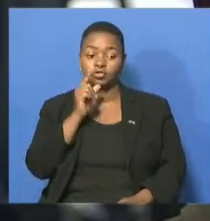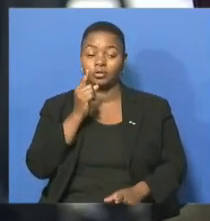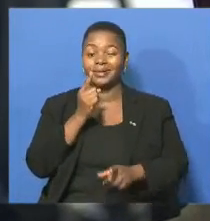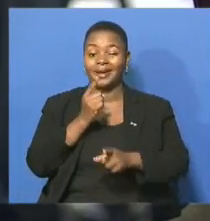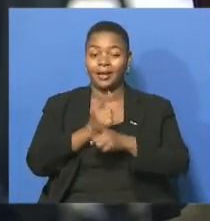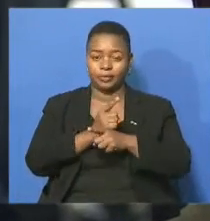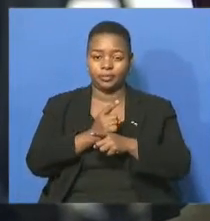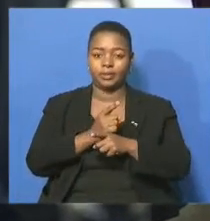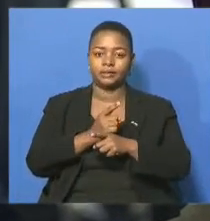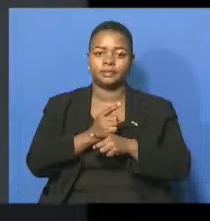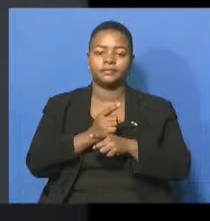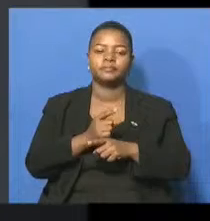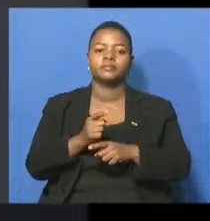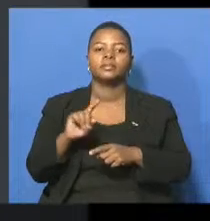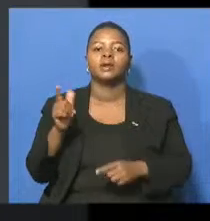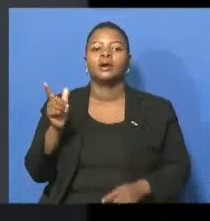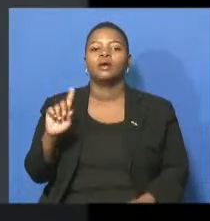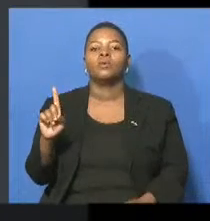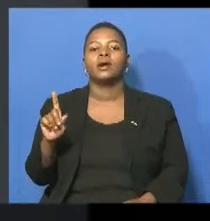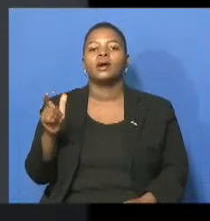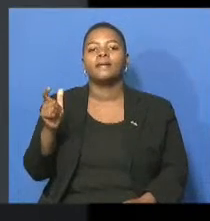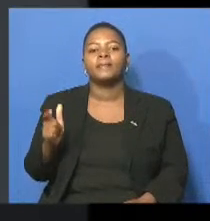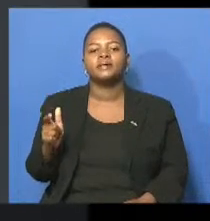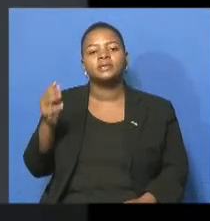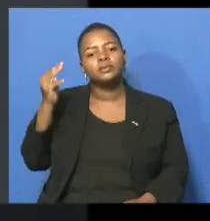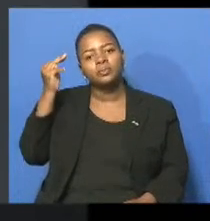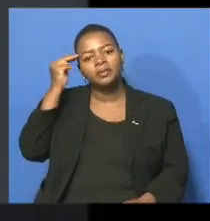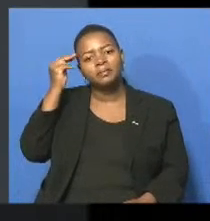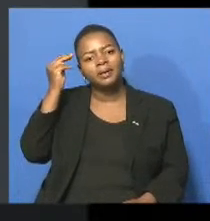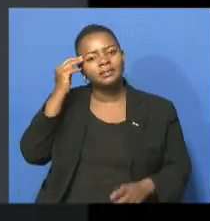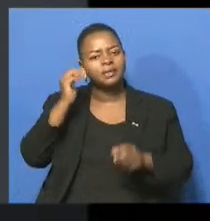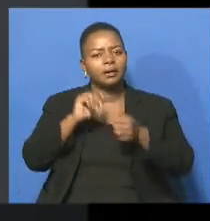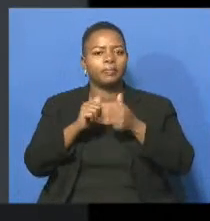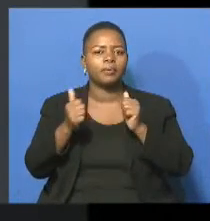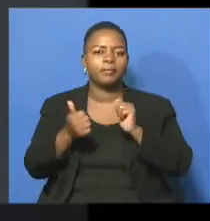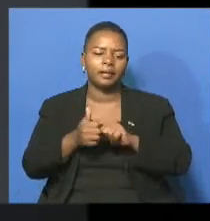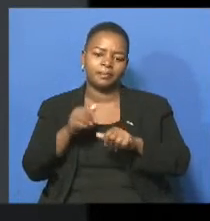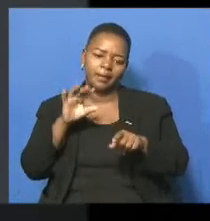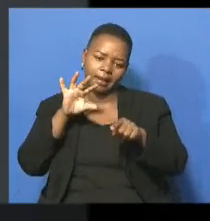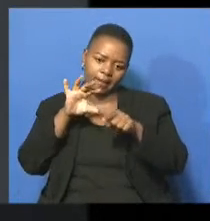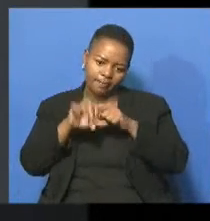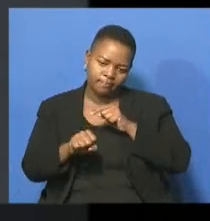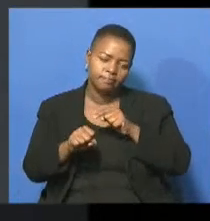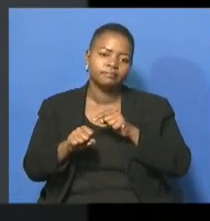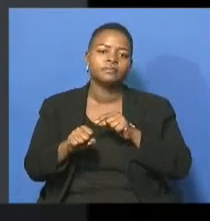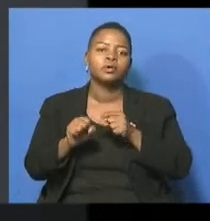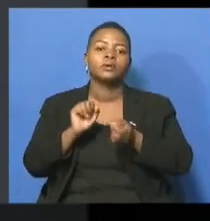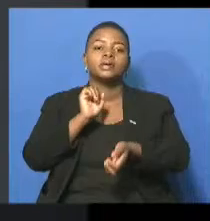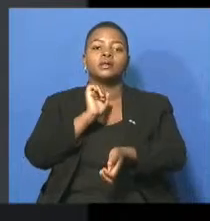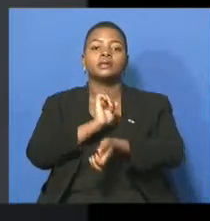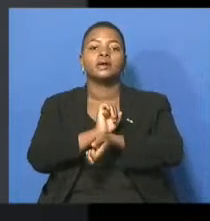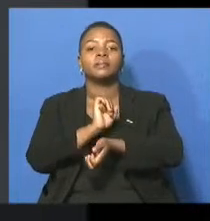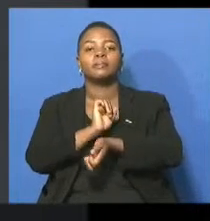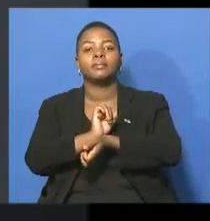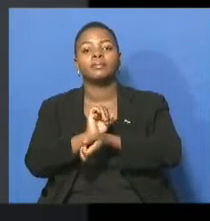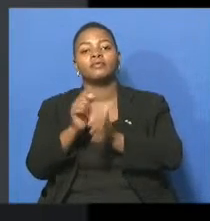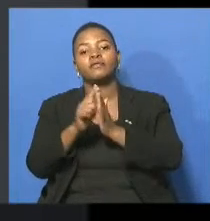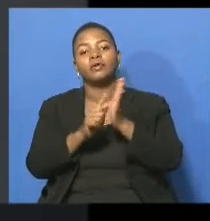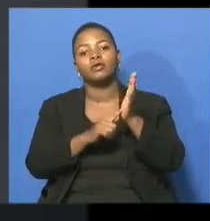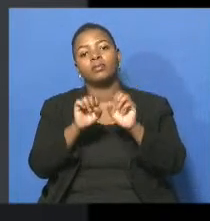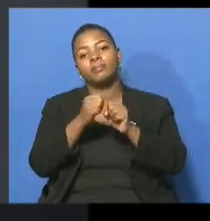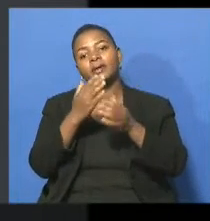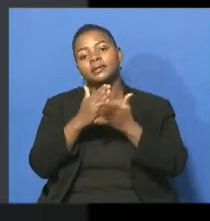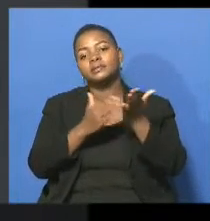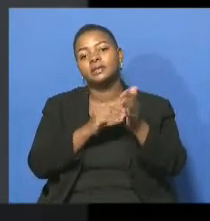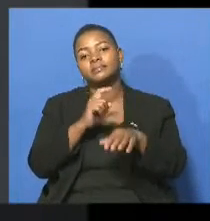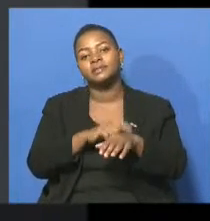people with mental illness are arrested for crimes, the vast majority is for minor crimes.